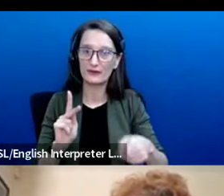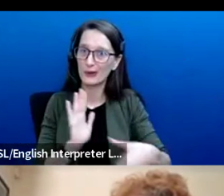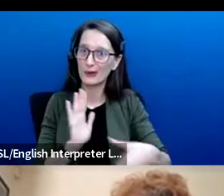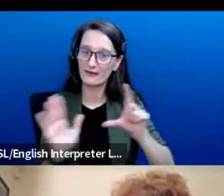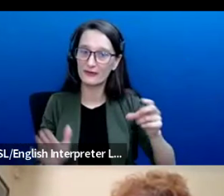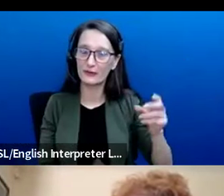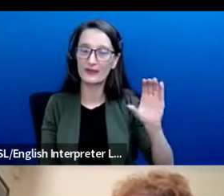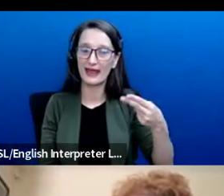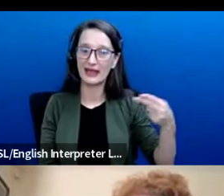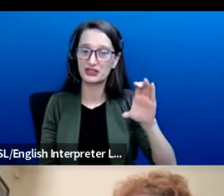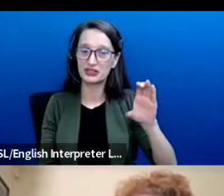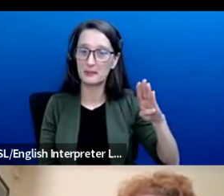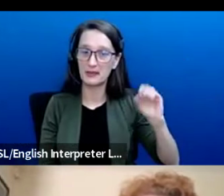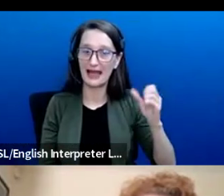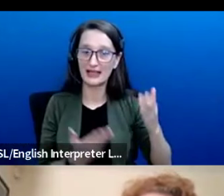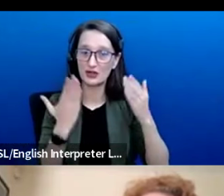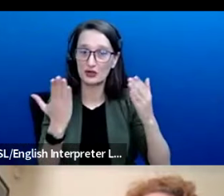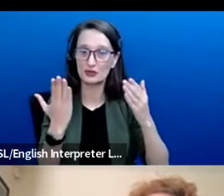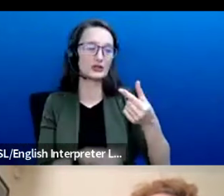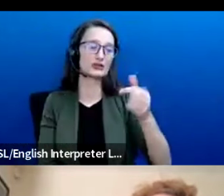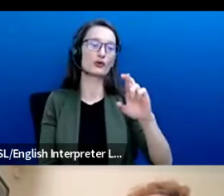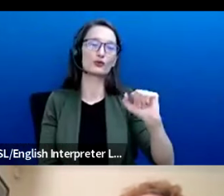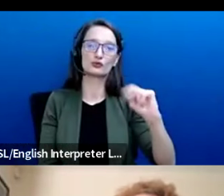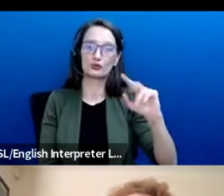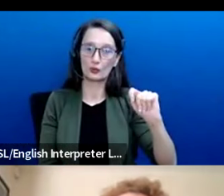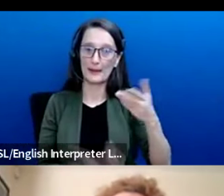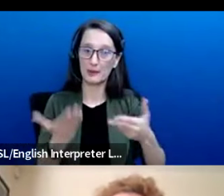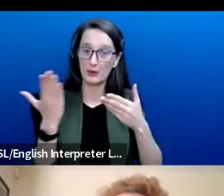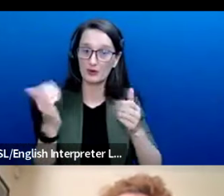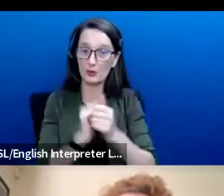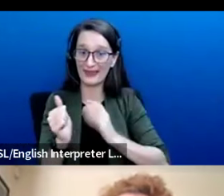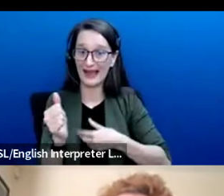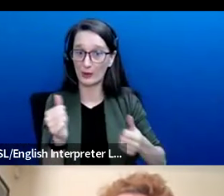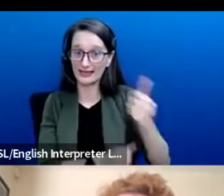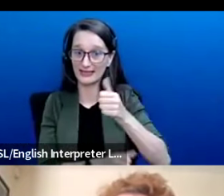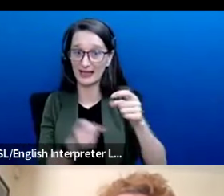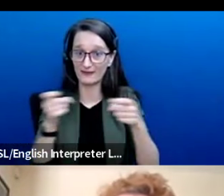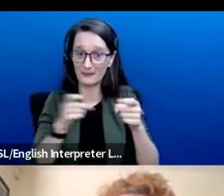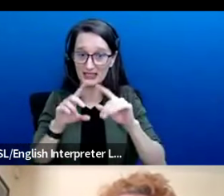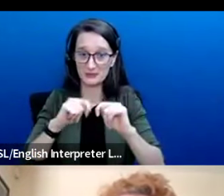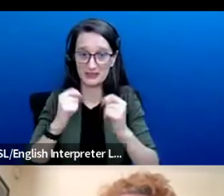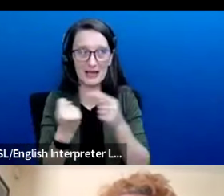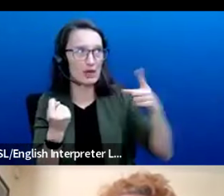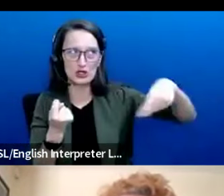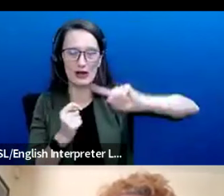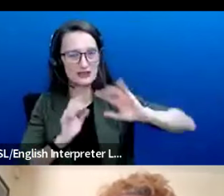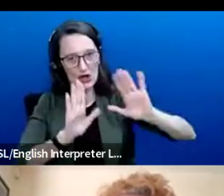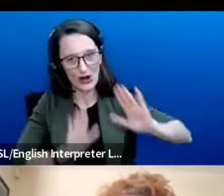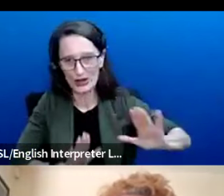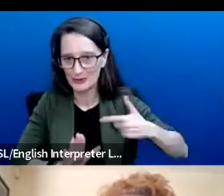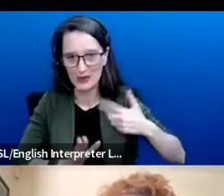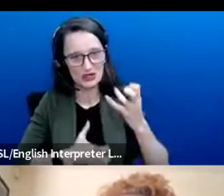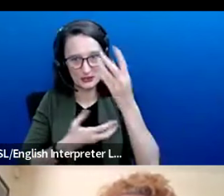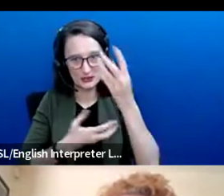grant proposals with our executive management team, and you guys are awesome. So I will want to put that out there that we